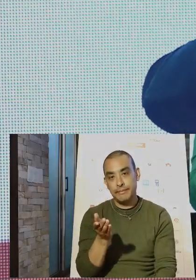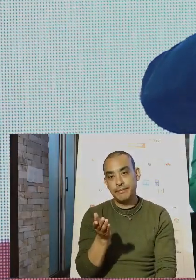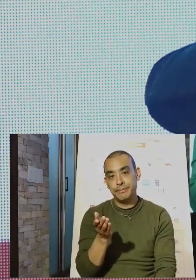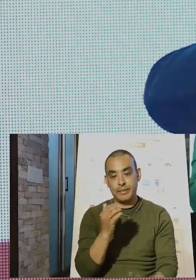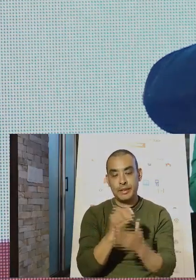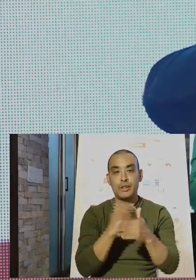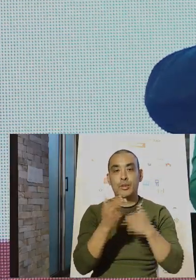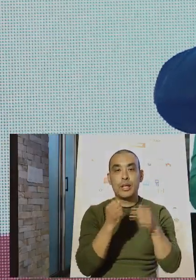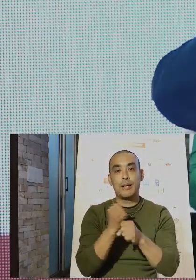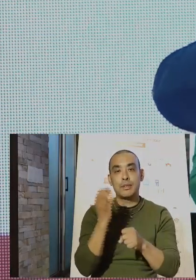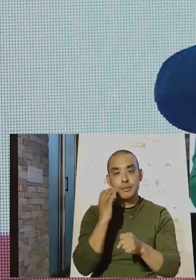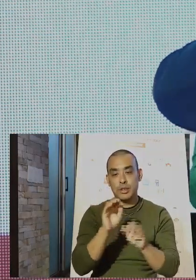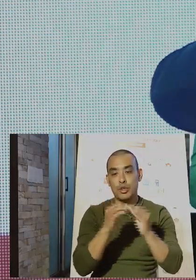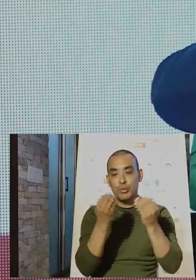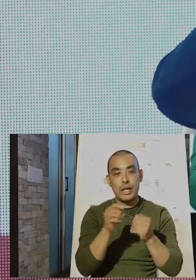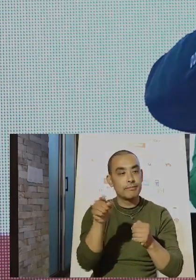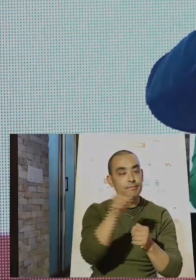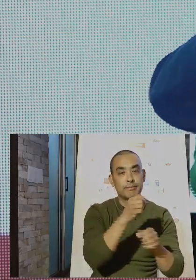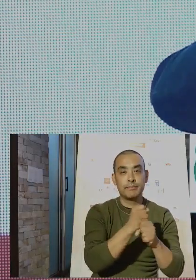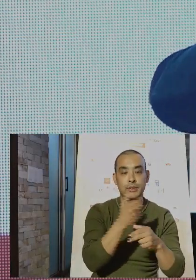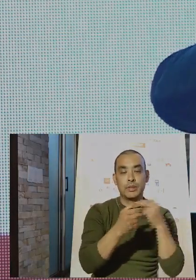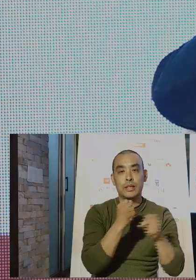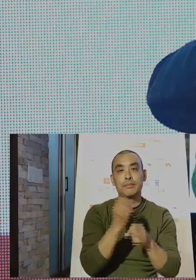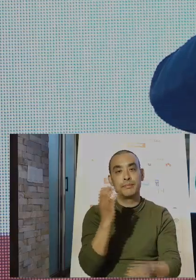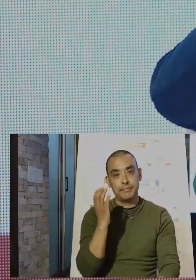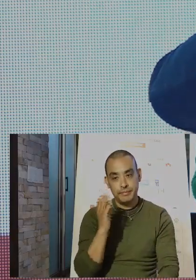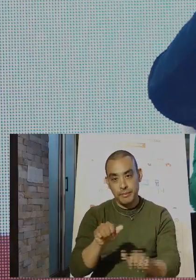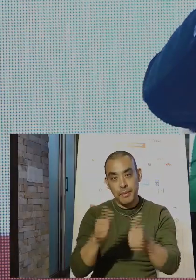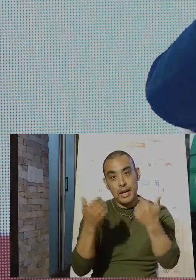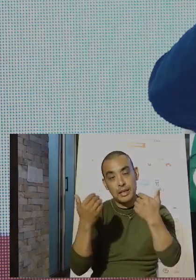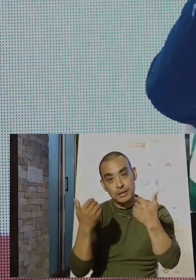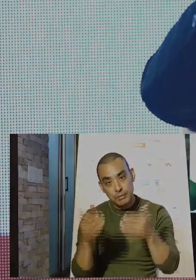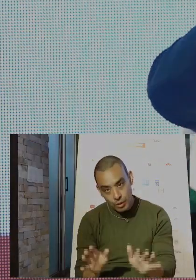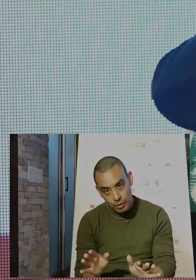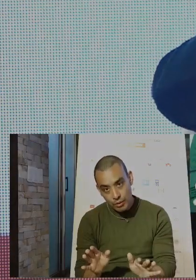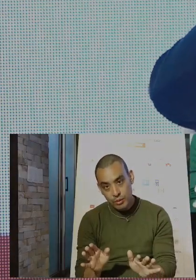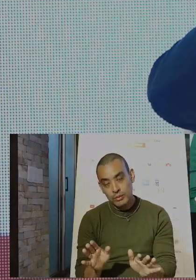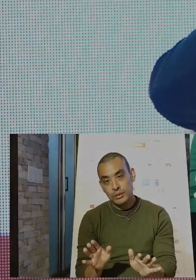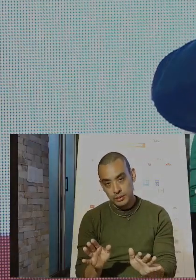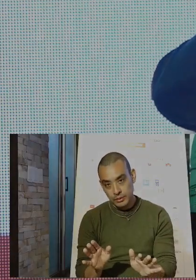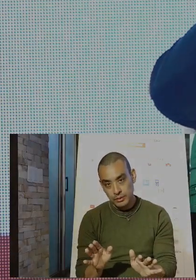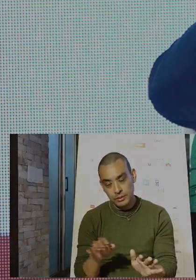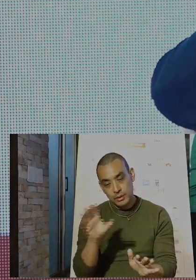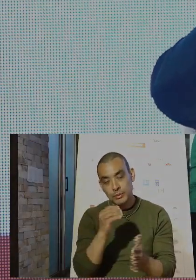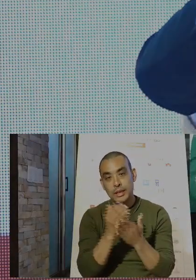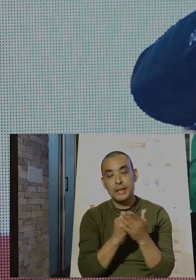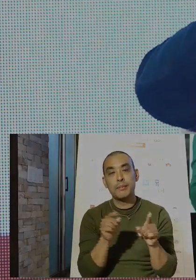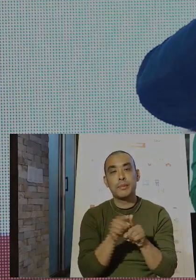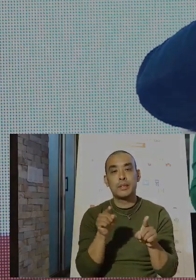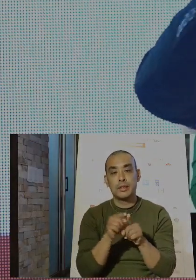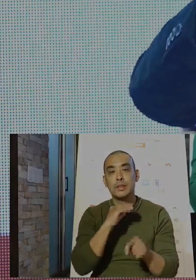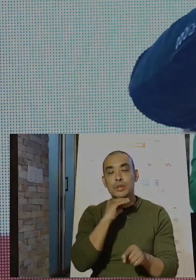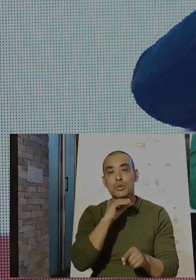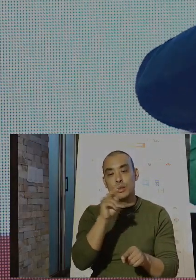this program in the respective communities and schools. Once they pass out of the, because our program age group is, adolescent